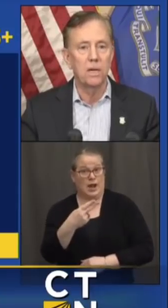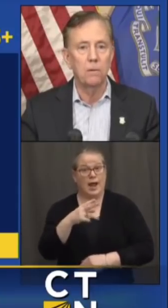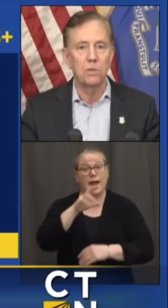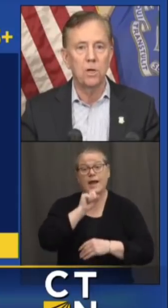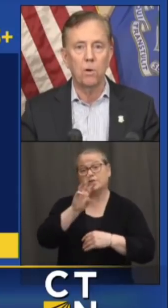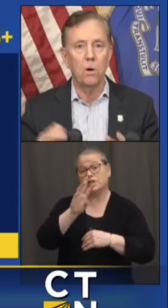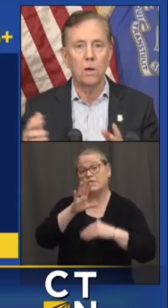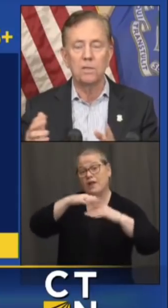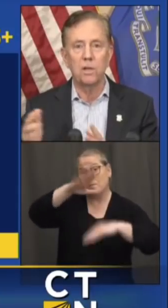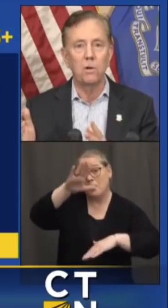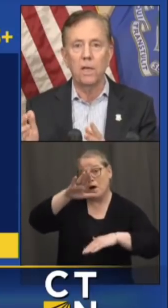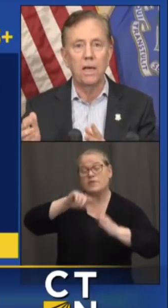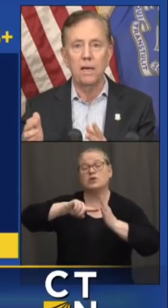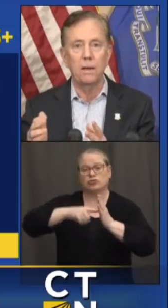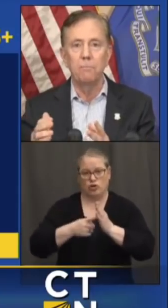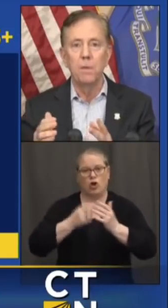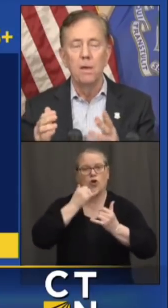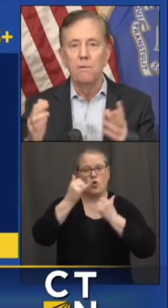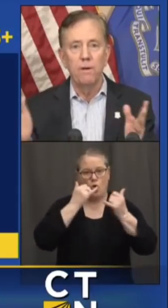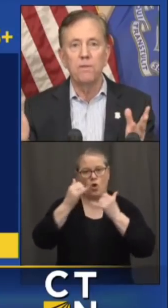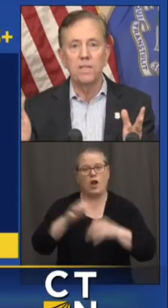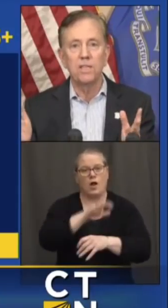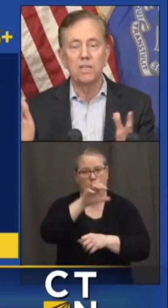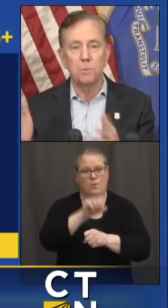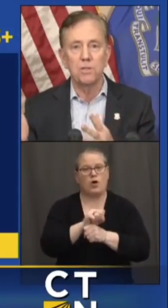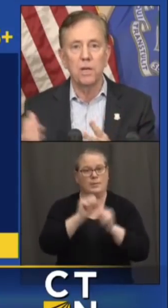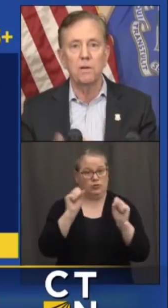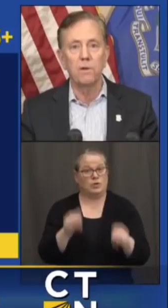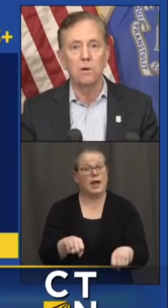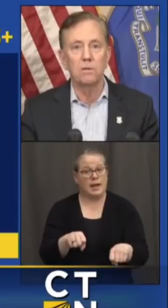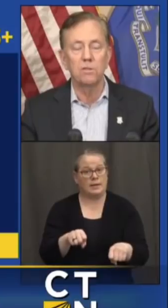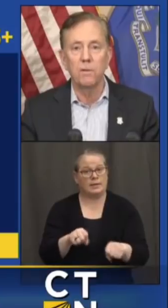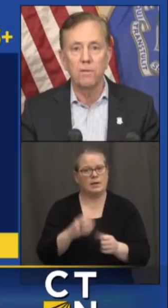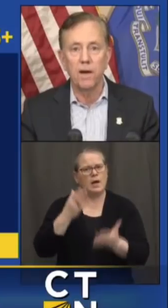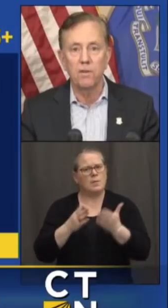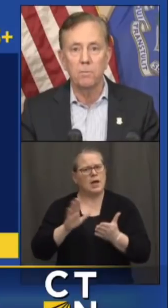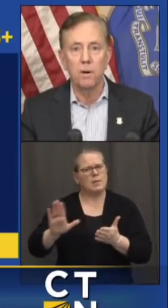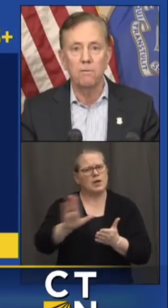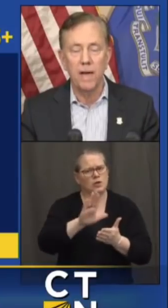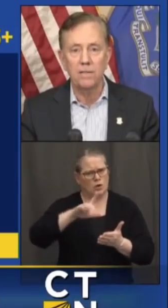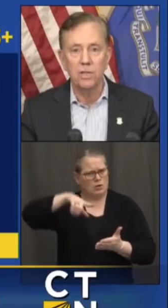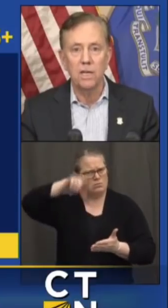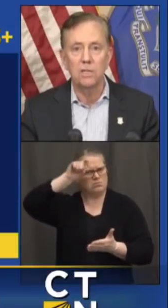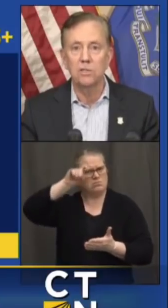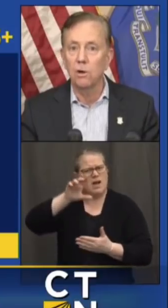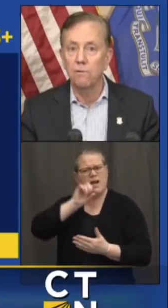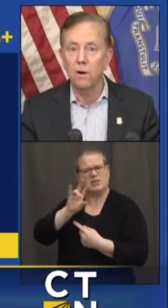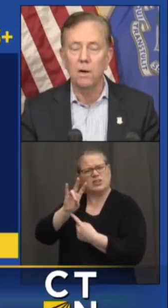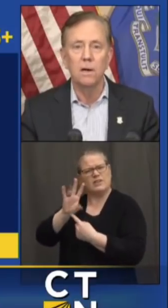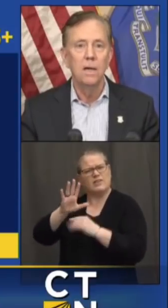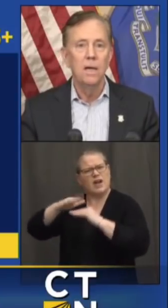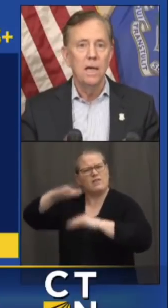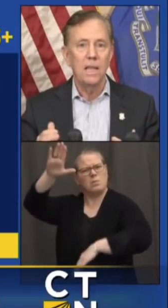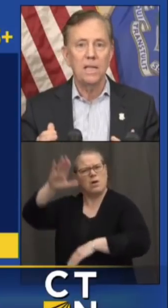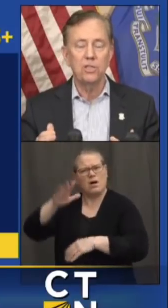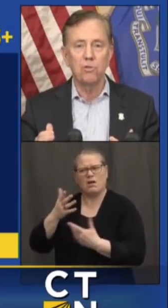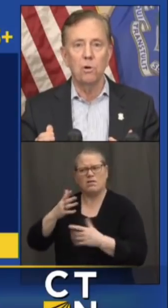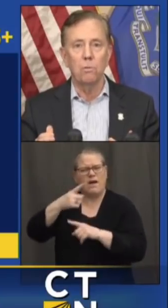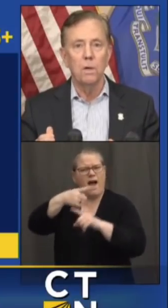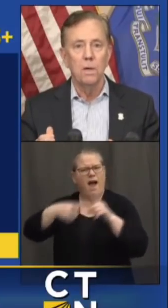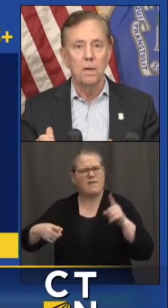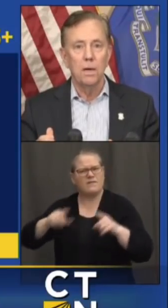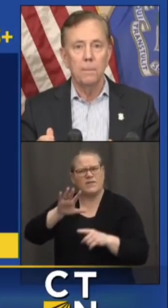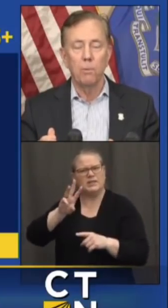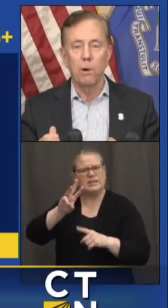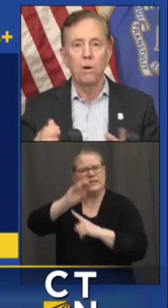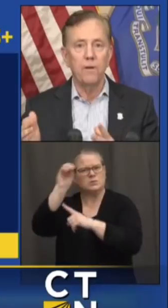may say, what's going on? I see you only had 56% of your 75 and above vaccinated so far. And that's